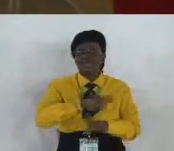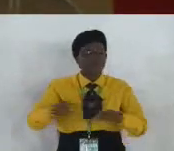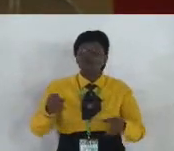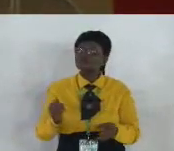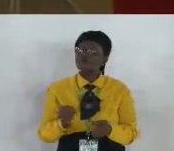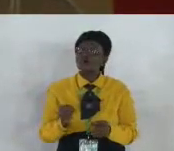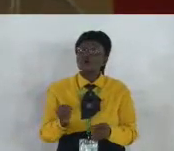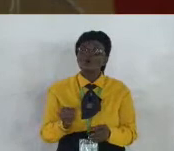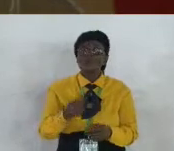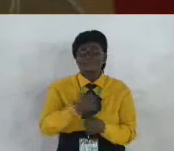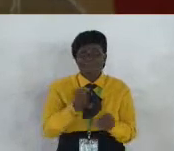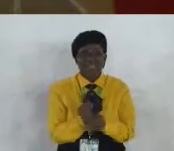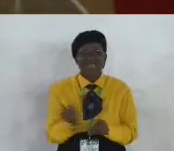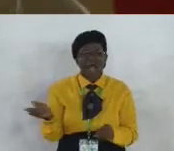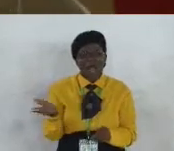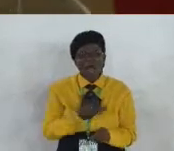us.